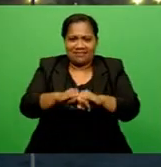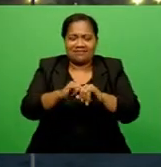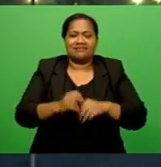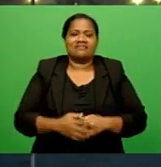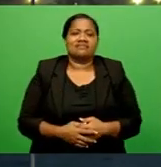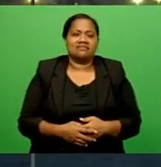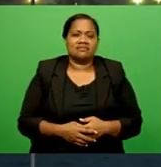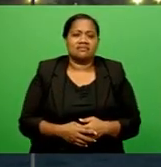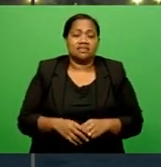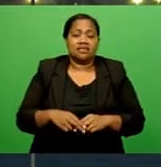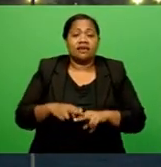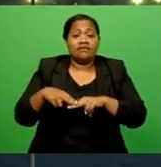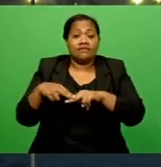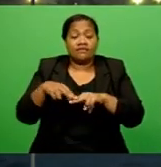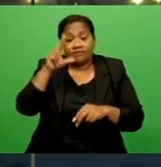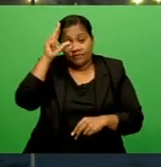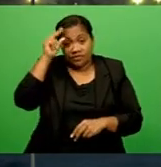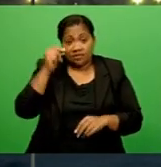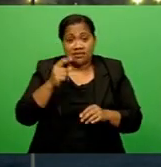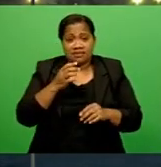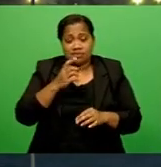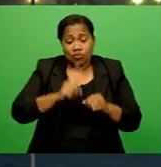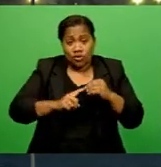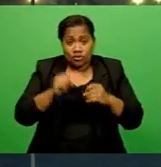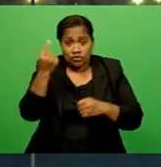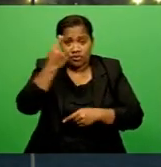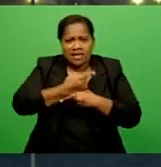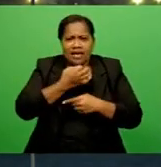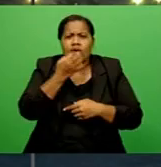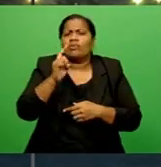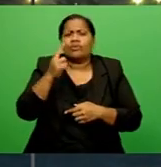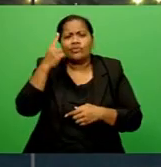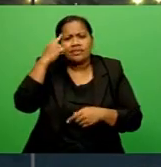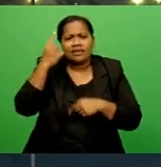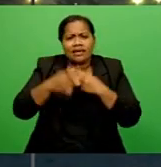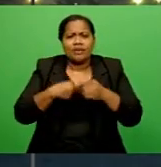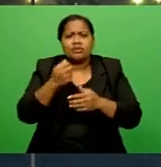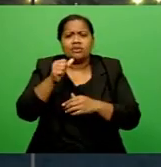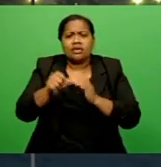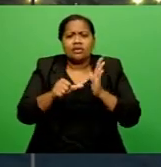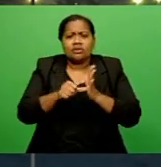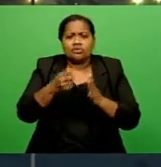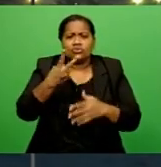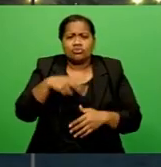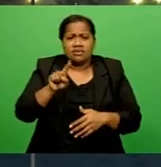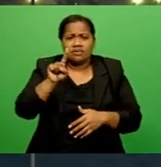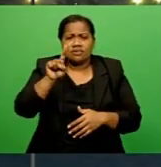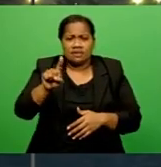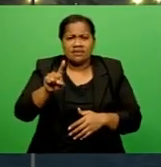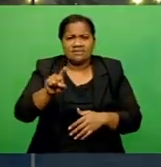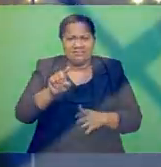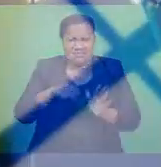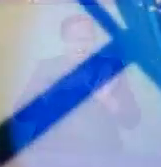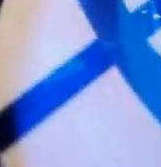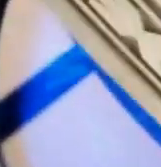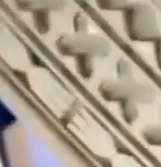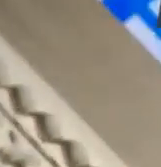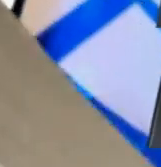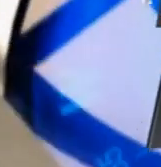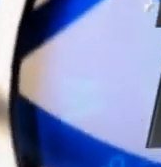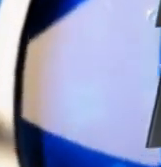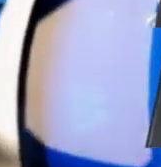In Fijian Pulse tonight, we ask, what do you think of 21 juveniles alleged to have raped women and girls last year?